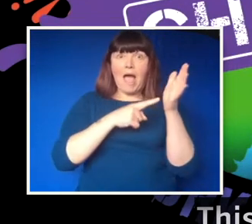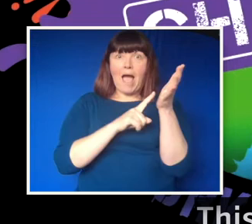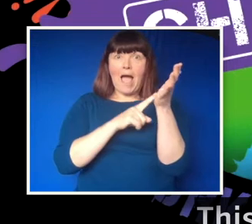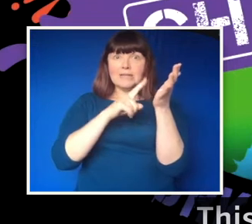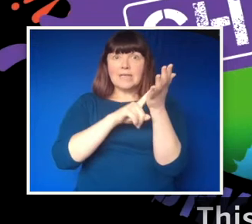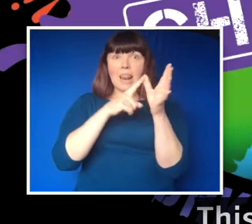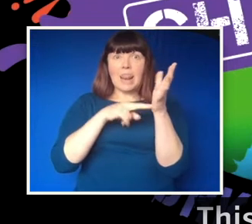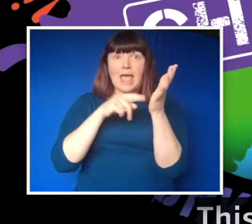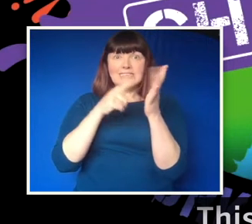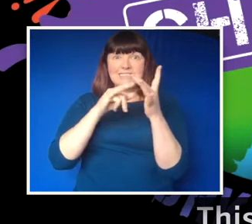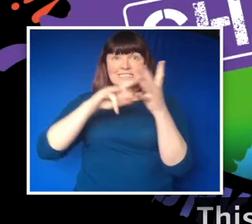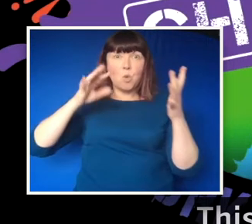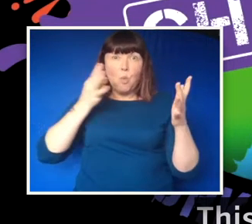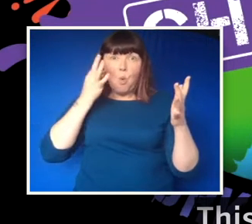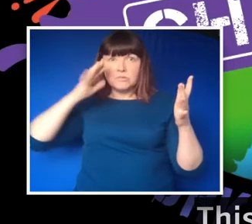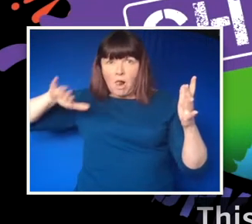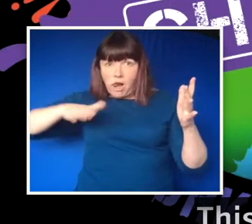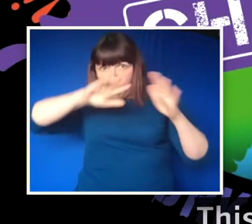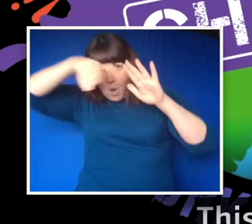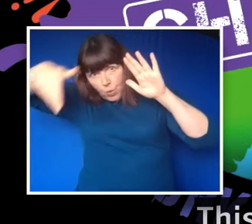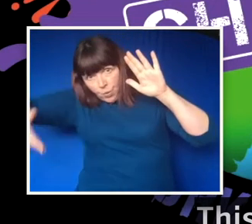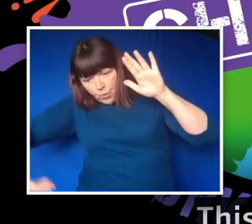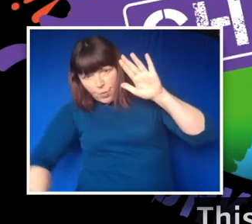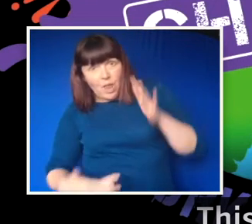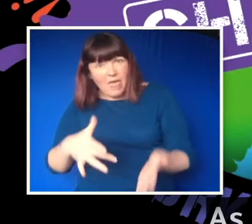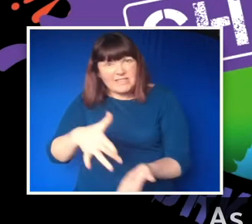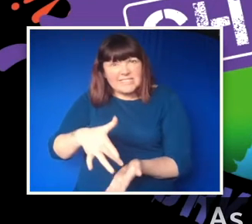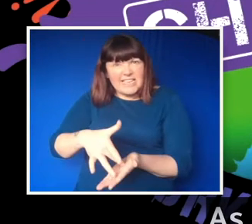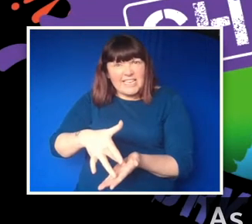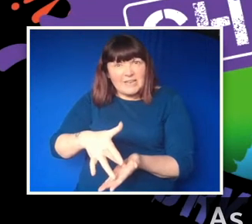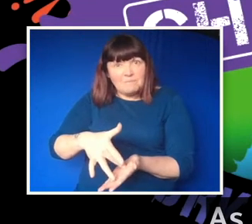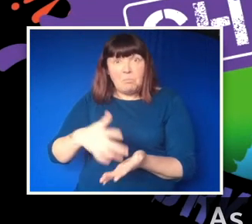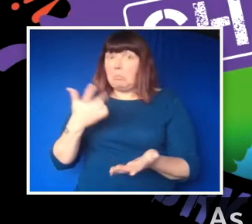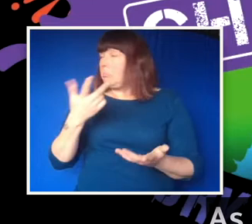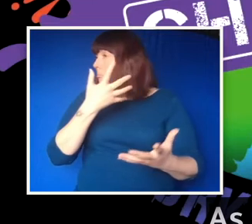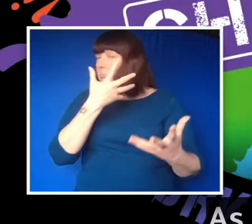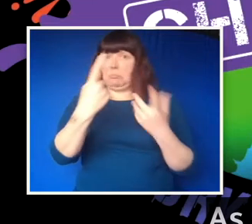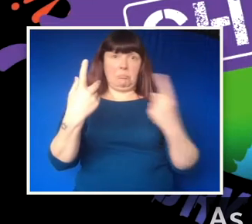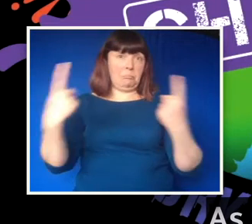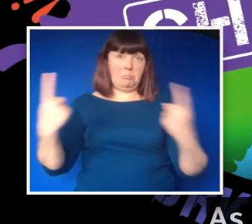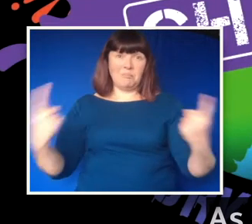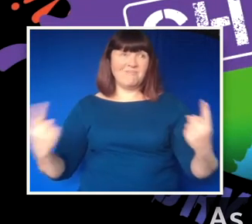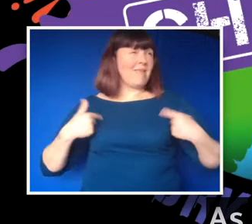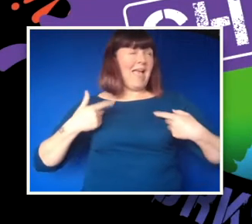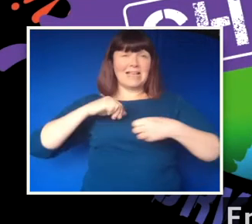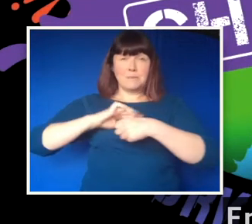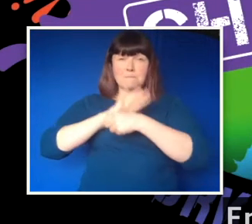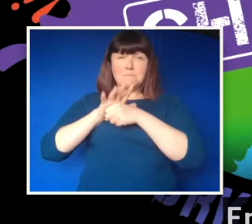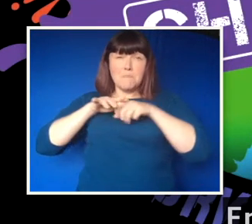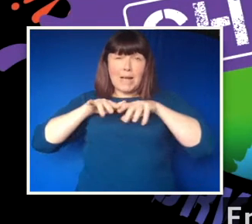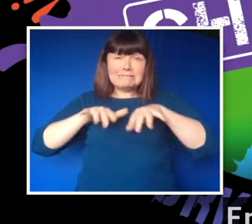really depend on you and your personal likes and dislikes. As we've been sat in the pandemic, we've all been locked in our